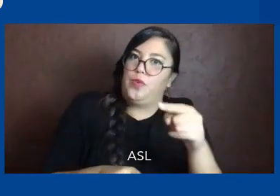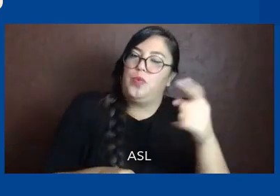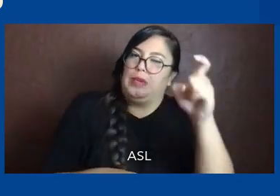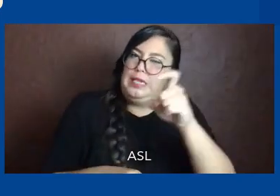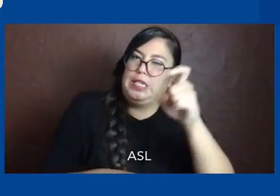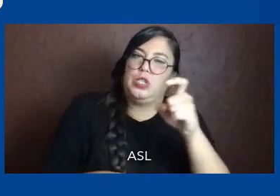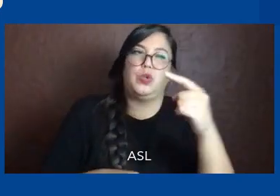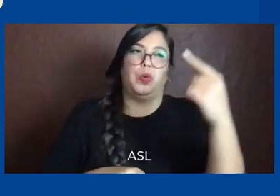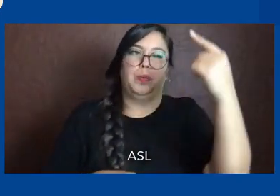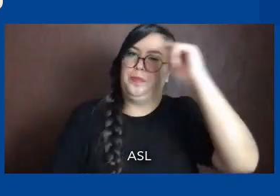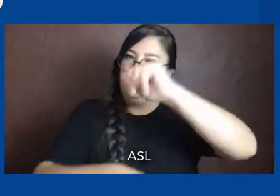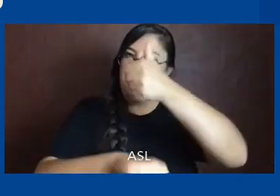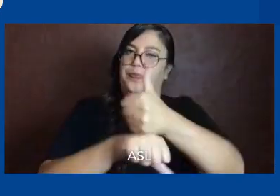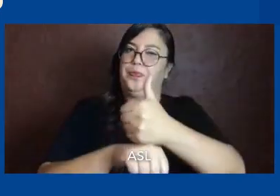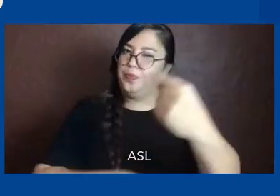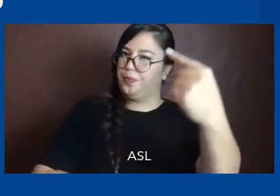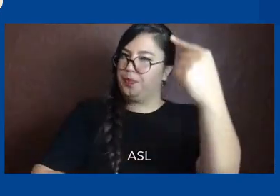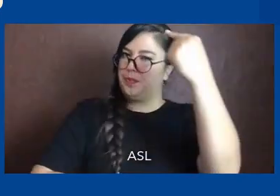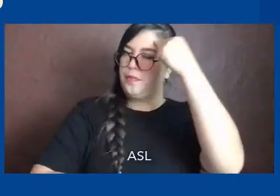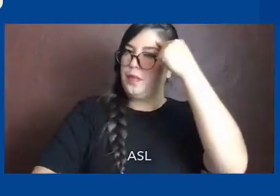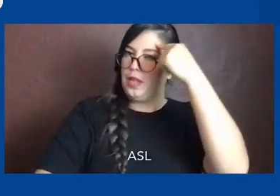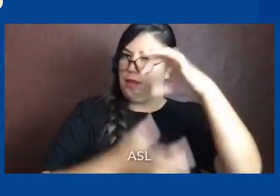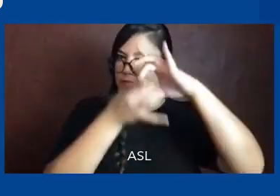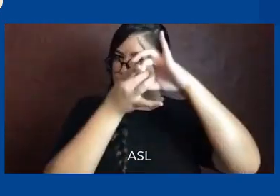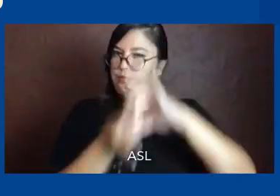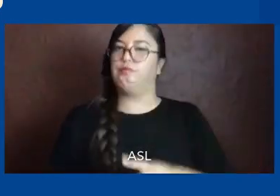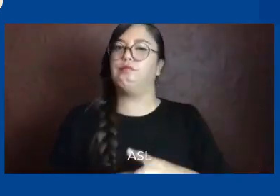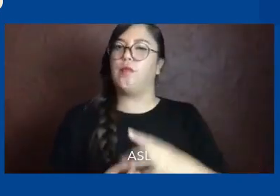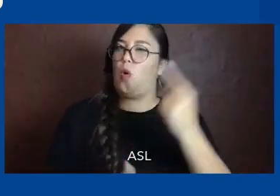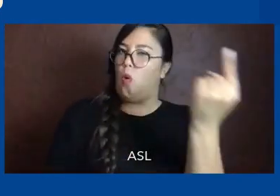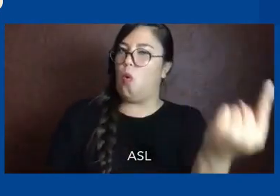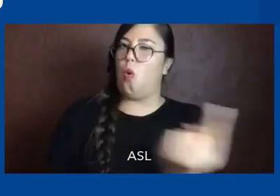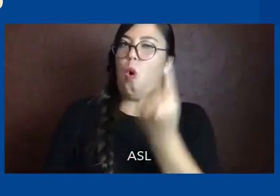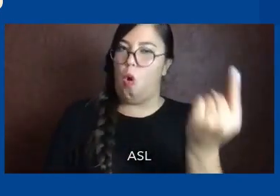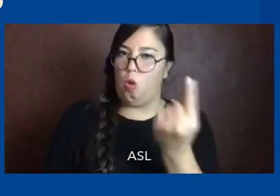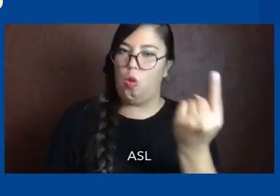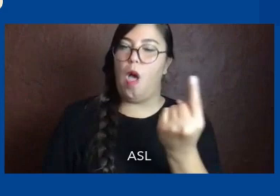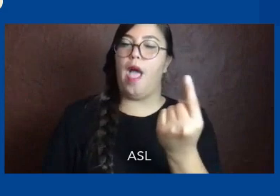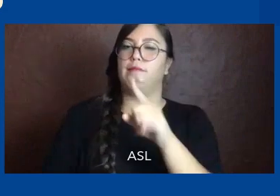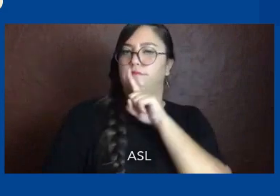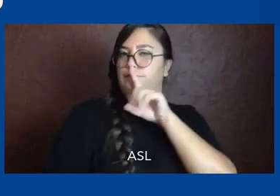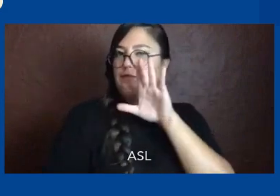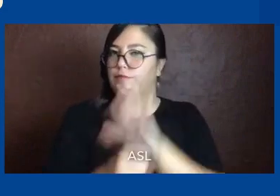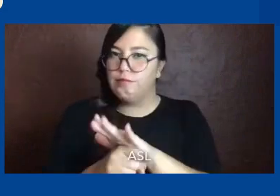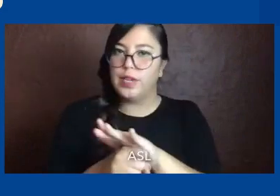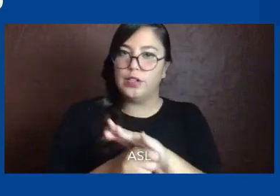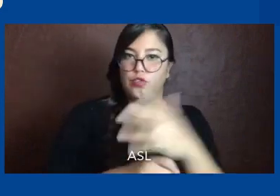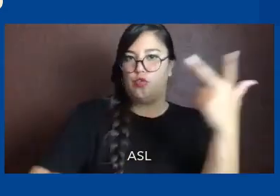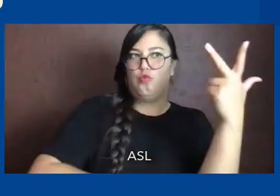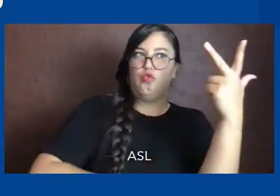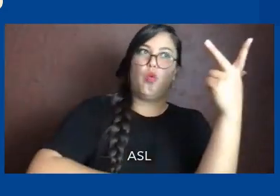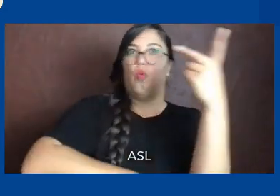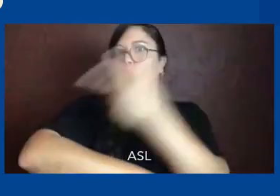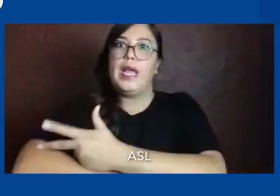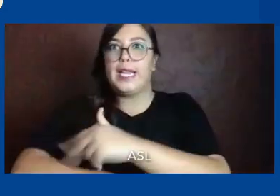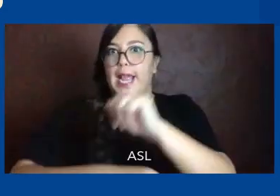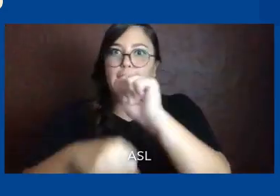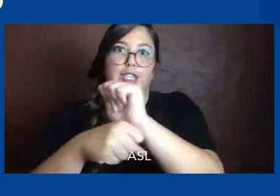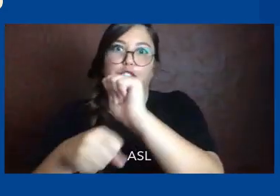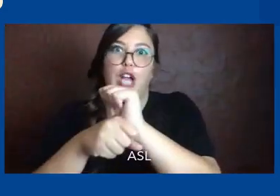to cultivate all the time to be good at the 3-day job that you have at the end of the month. And it's